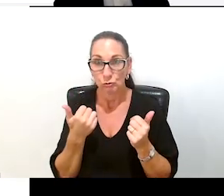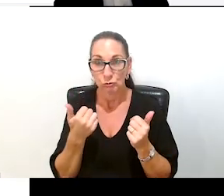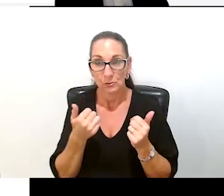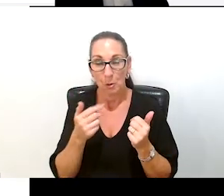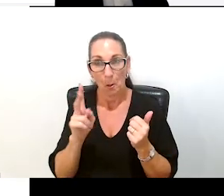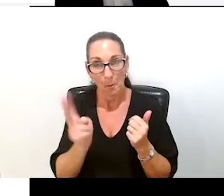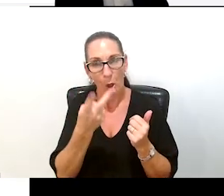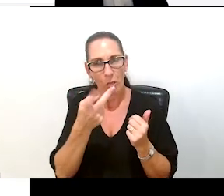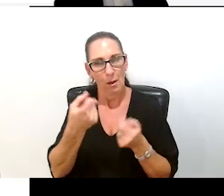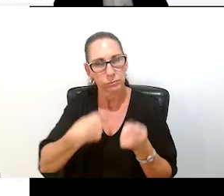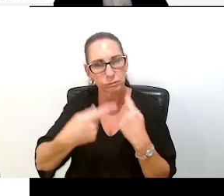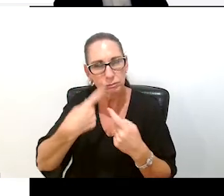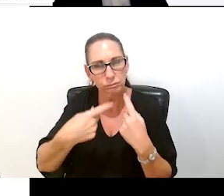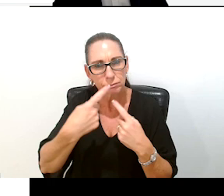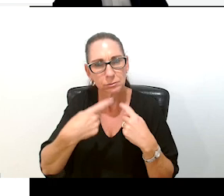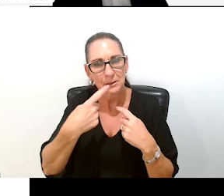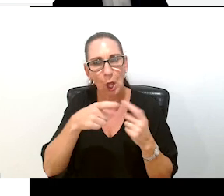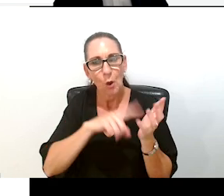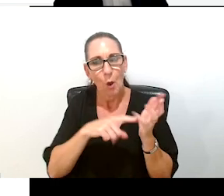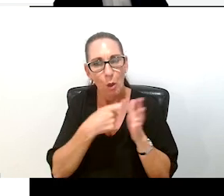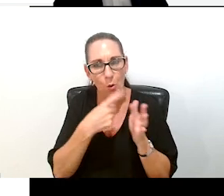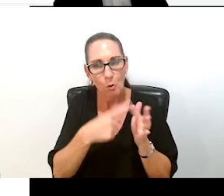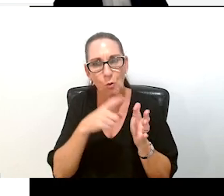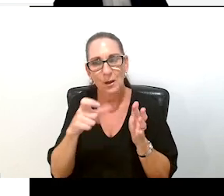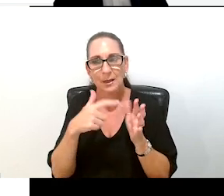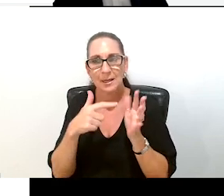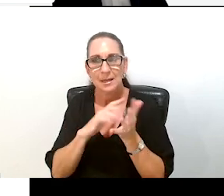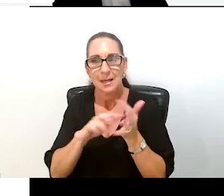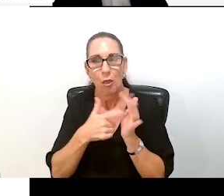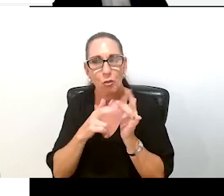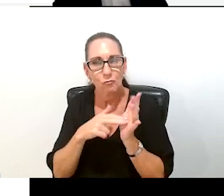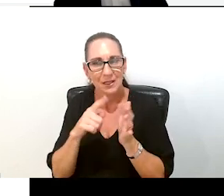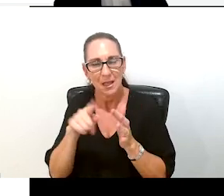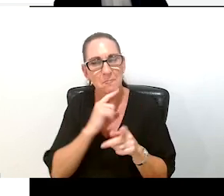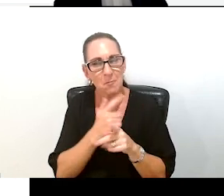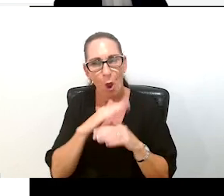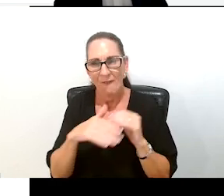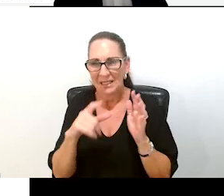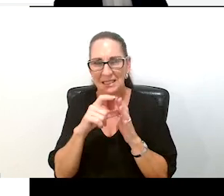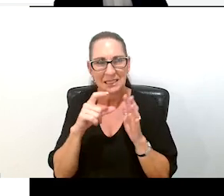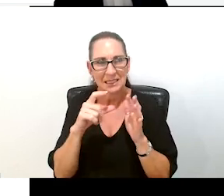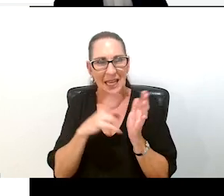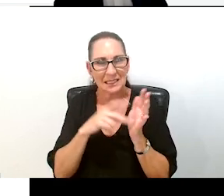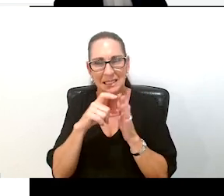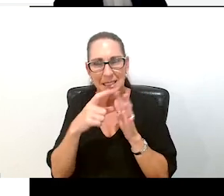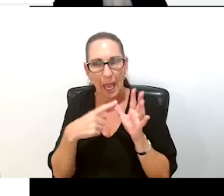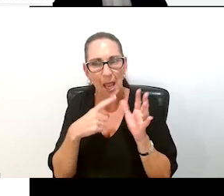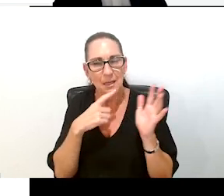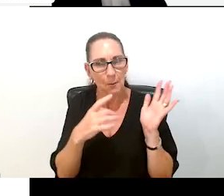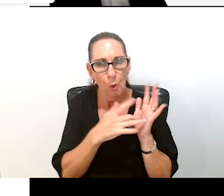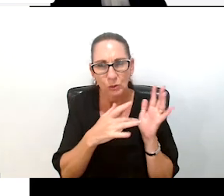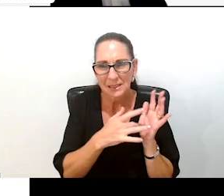Catherine all about why we need the NDDA and how it's different to some other approaches to